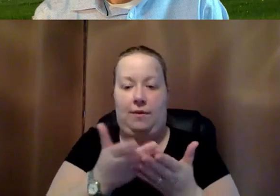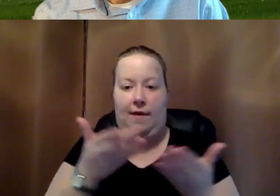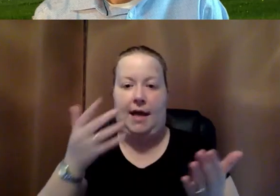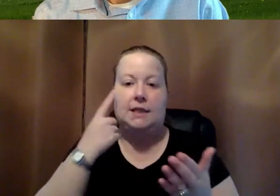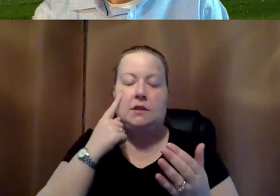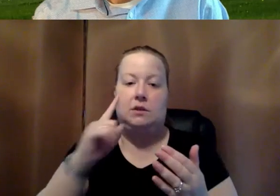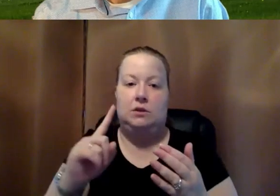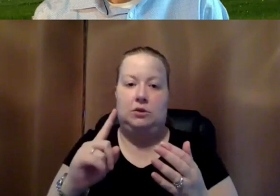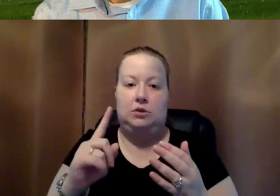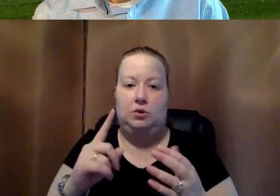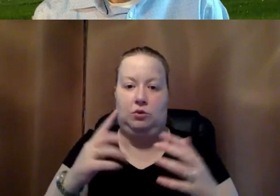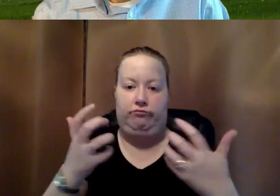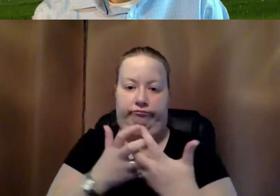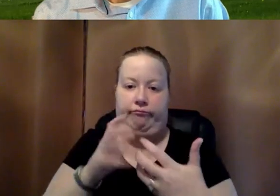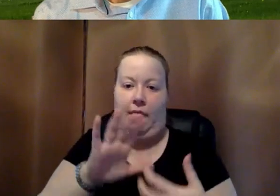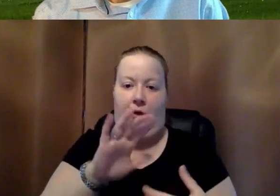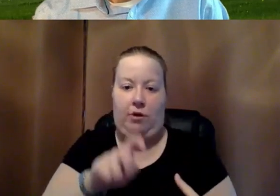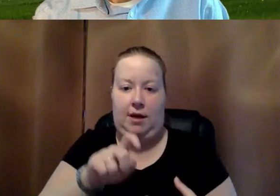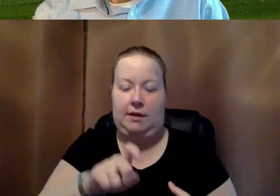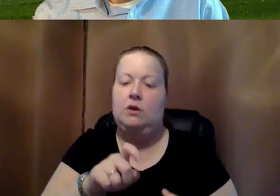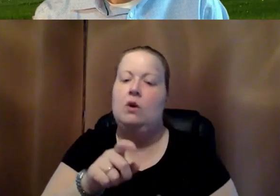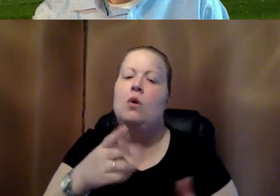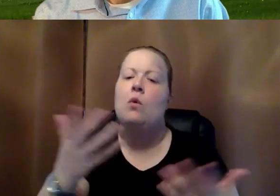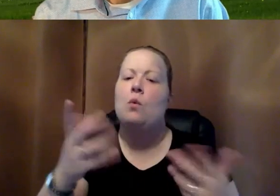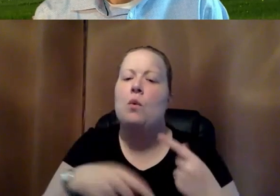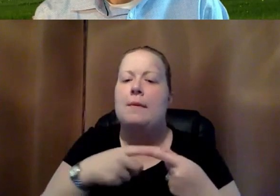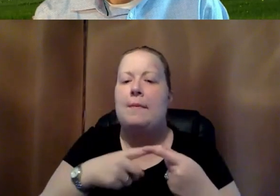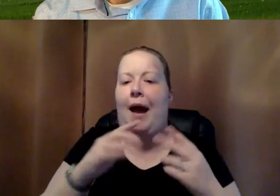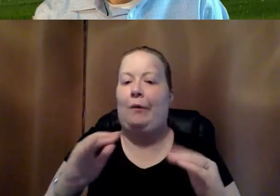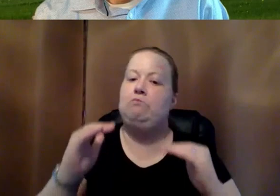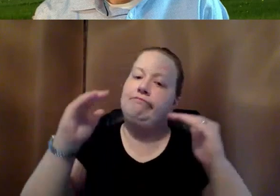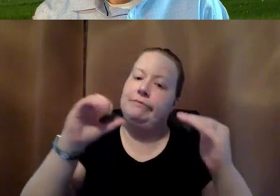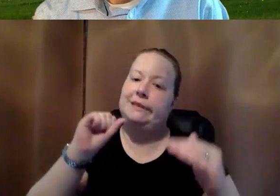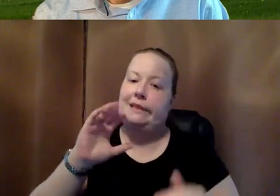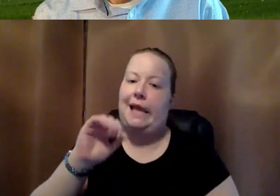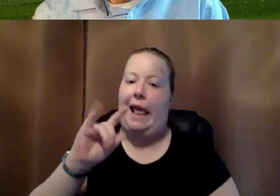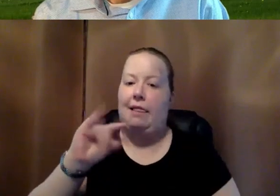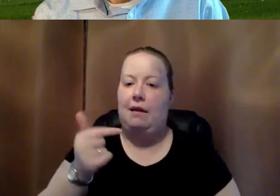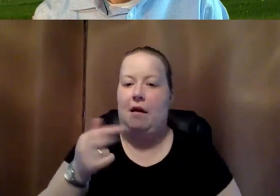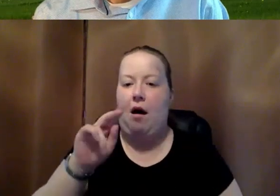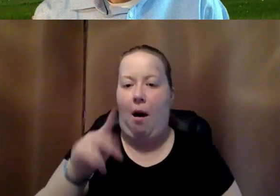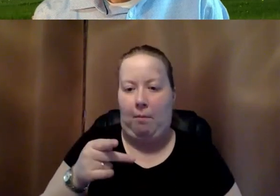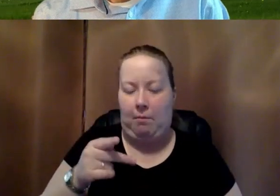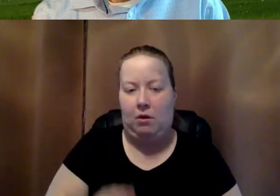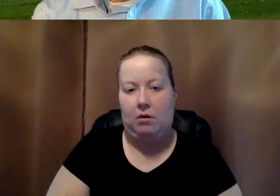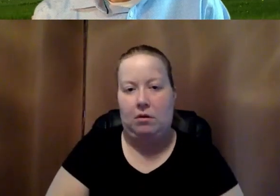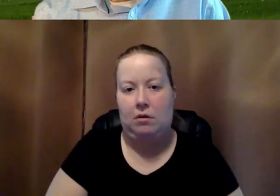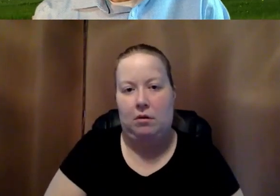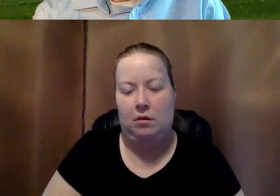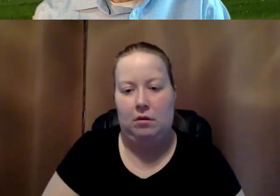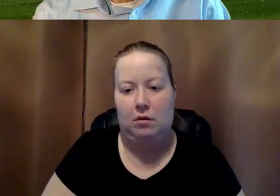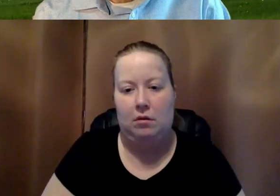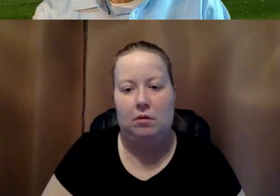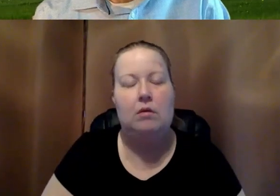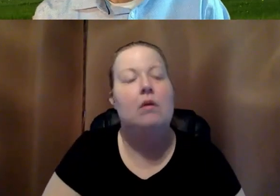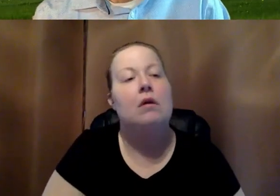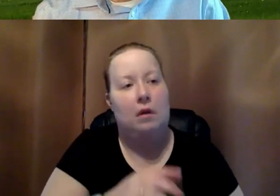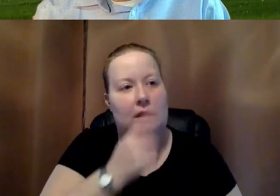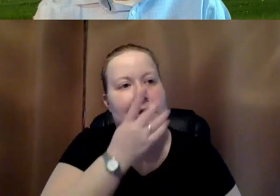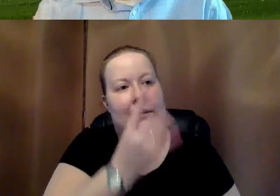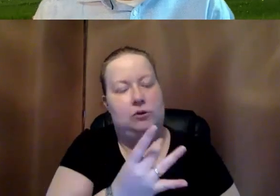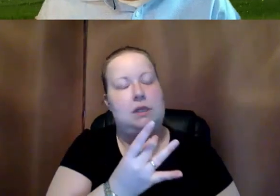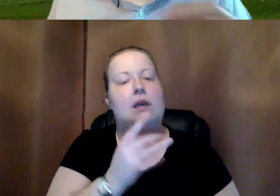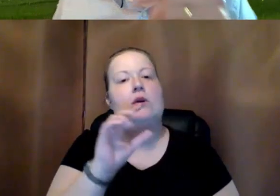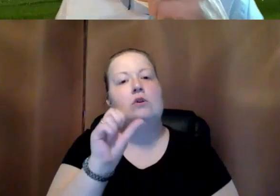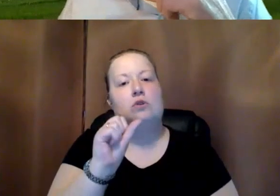about scaling up? How would you go about making more copies or making a product for others to use? Okay, super interesting. So I'll